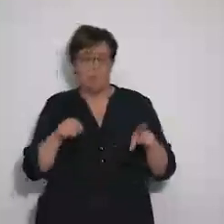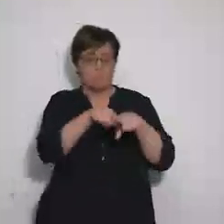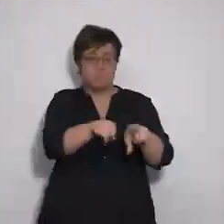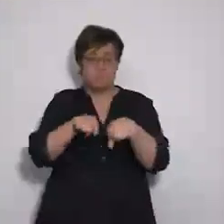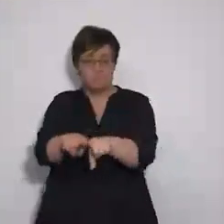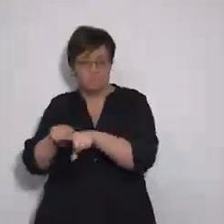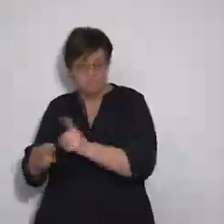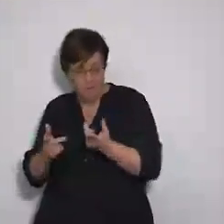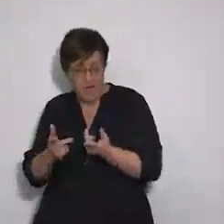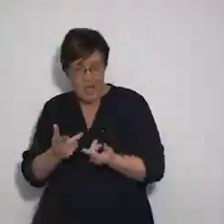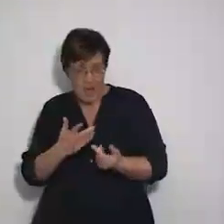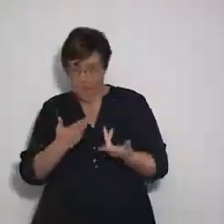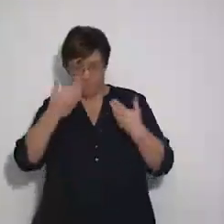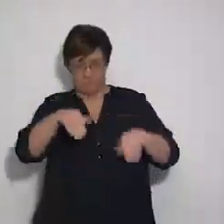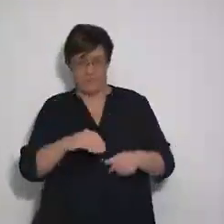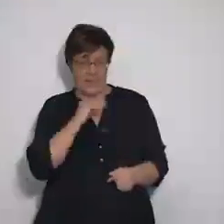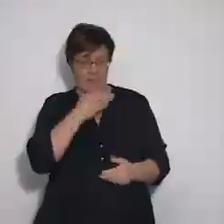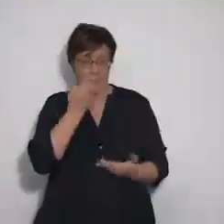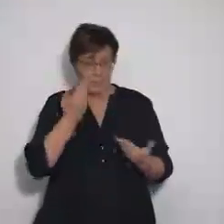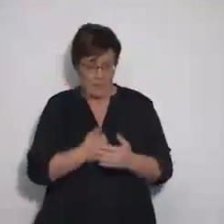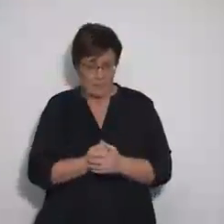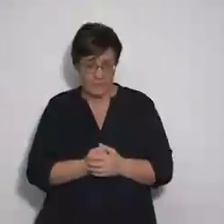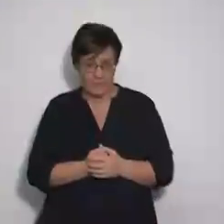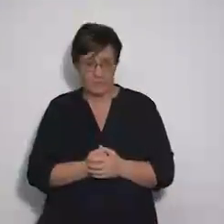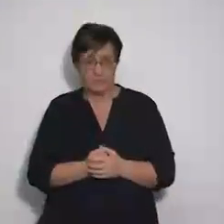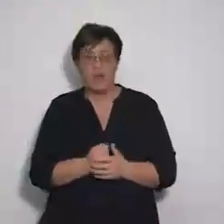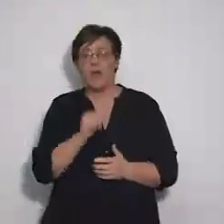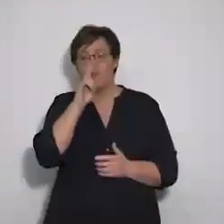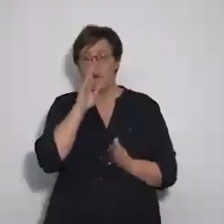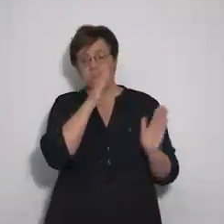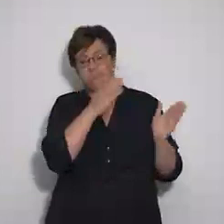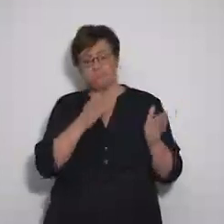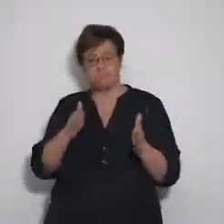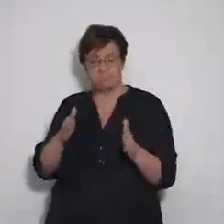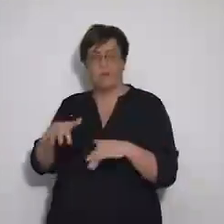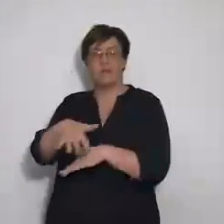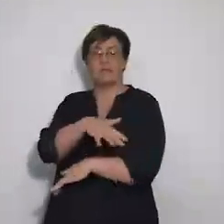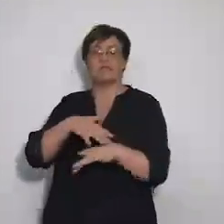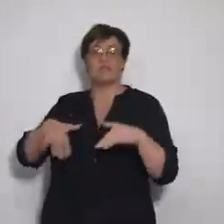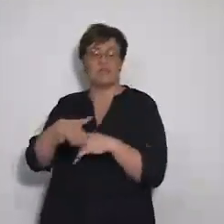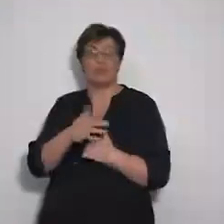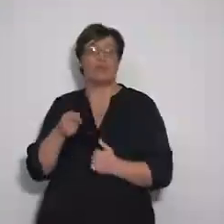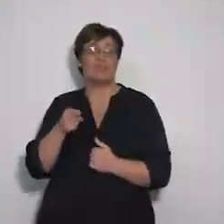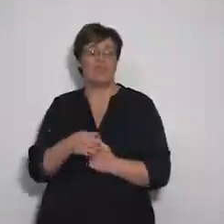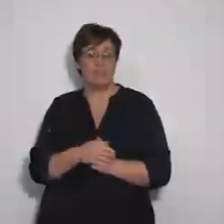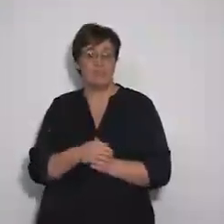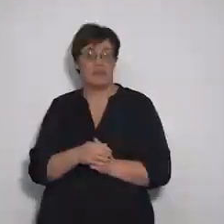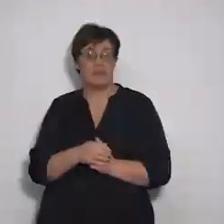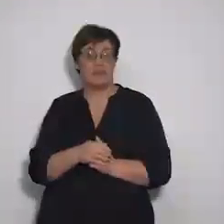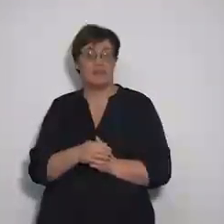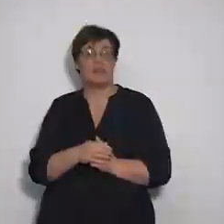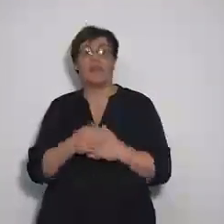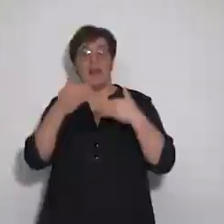available mates, for example. So now let's look and turn our attention to a situation